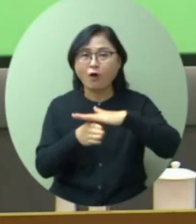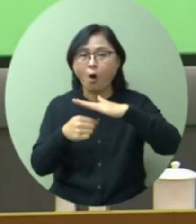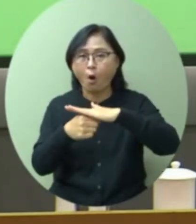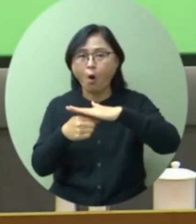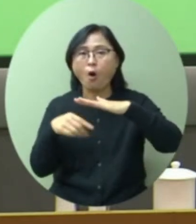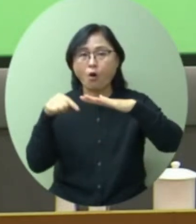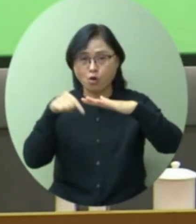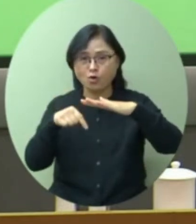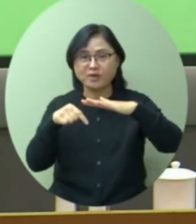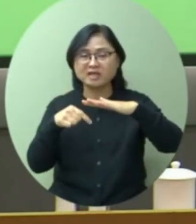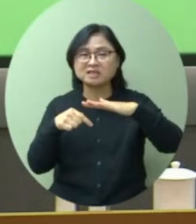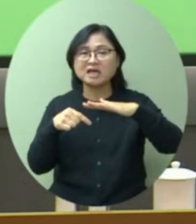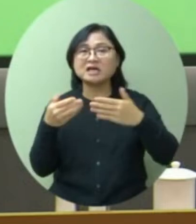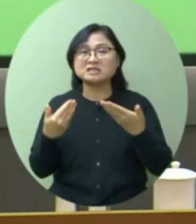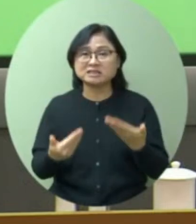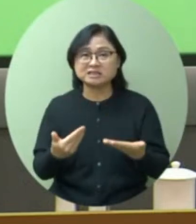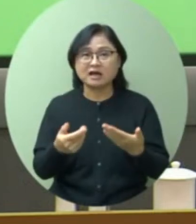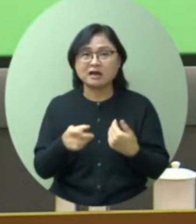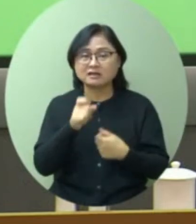will